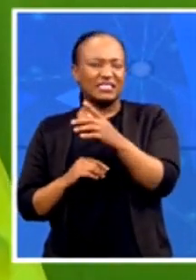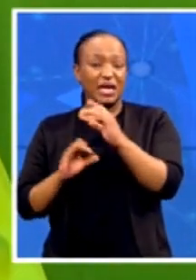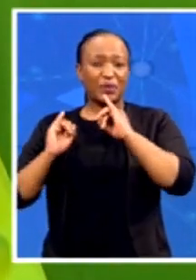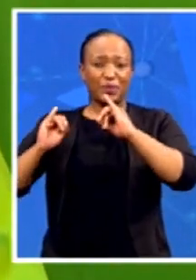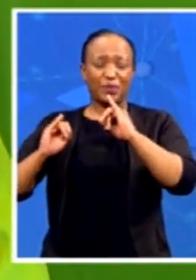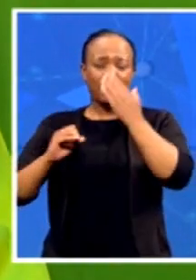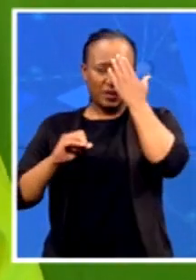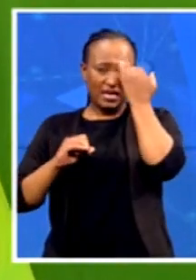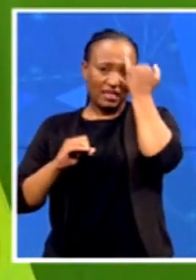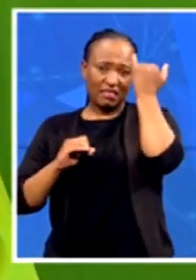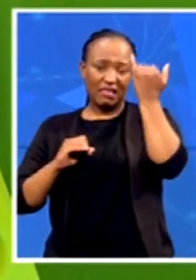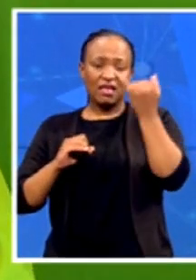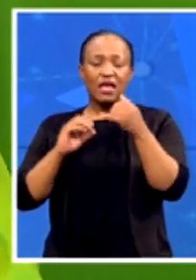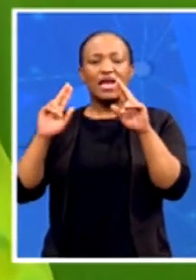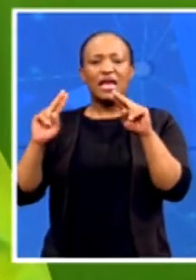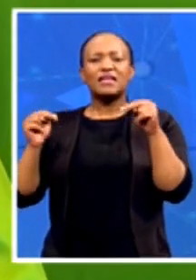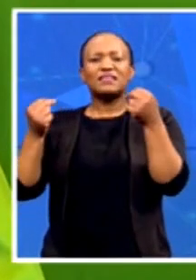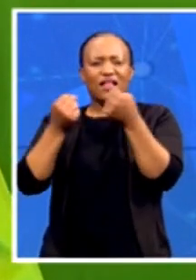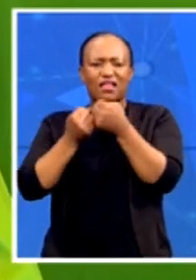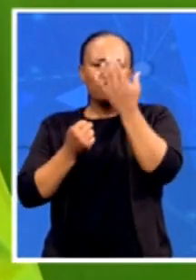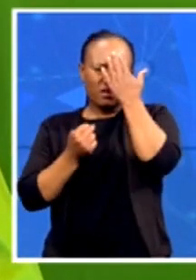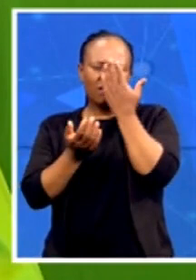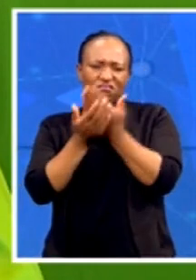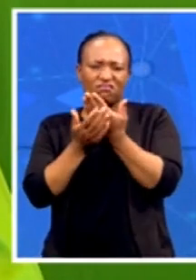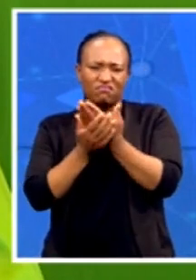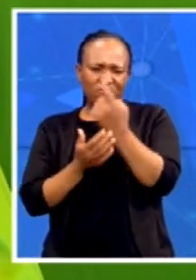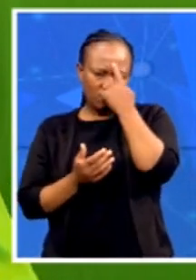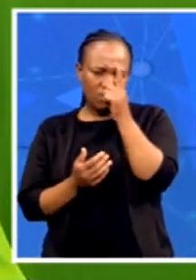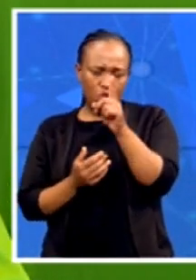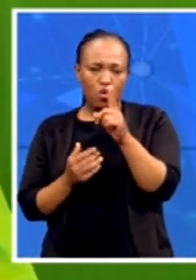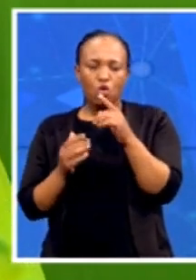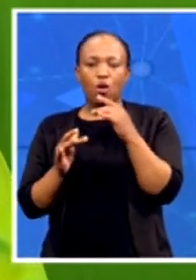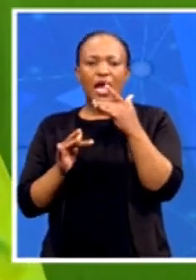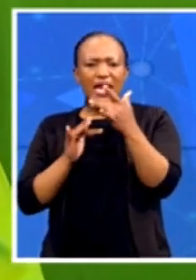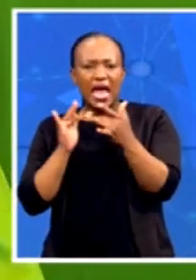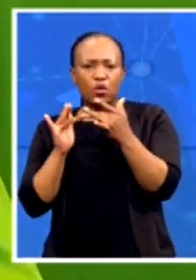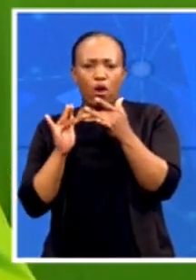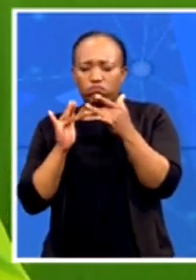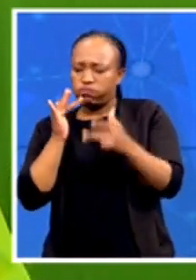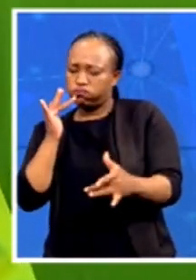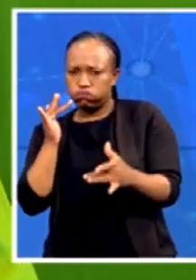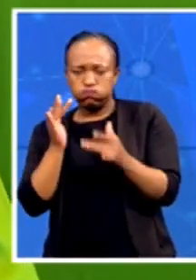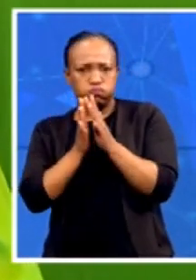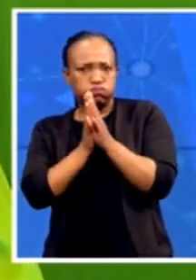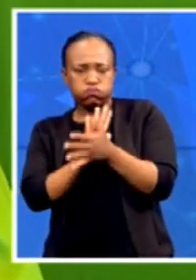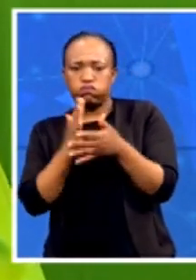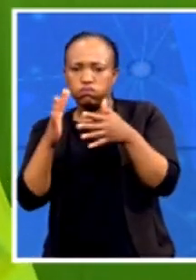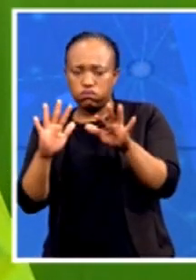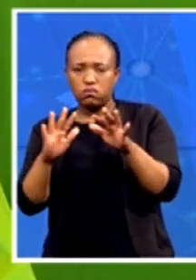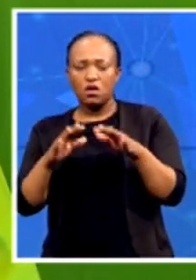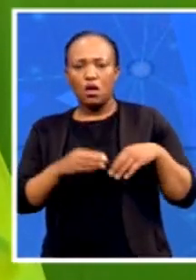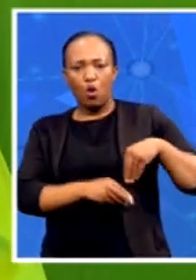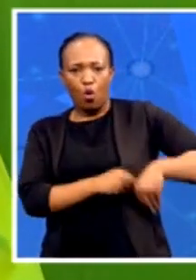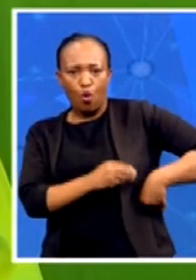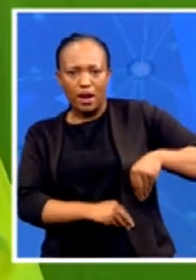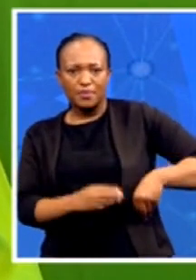basis, our rail network completely destroyed. The level of corruption, just in 27 years, South